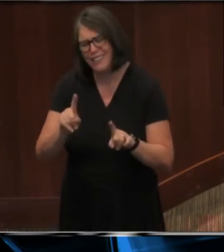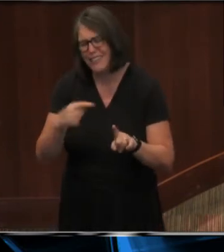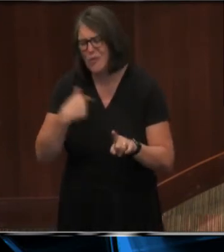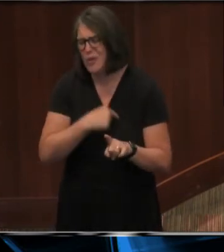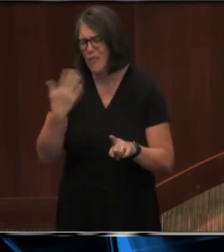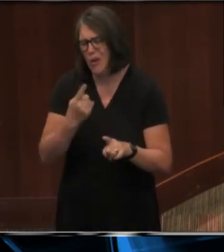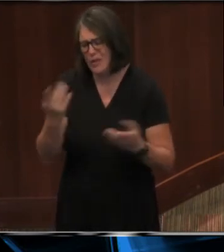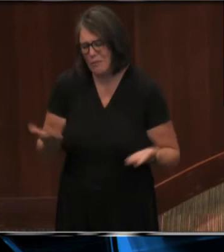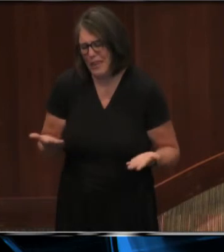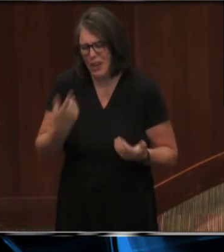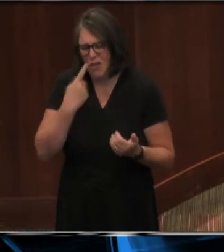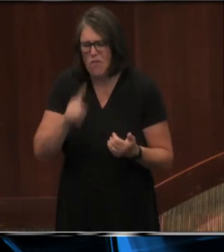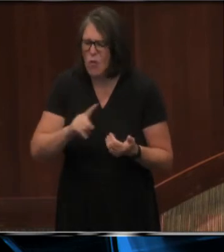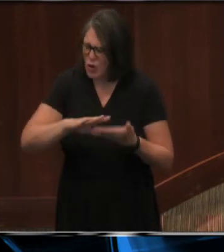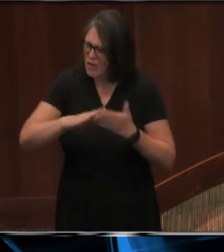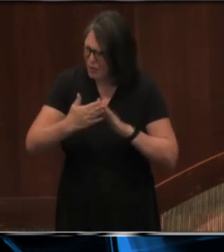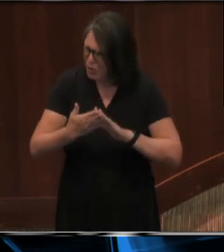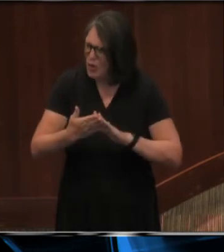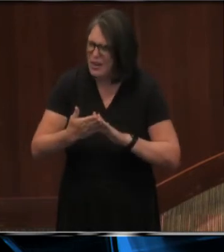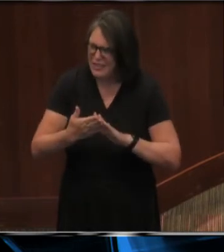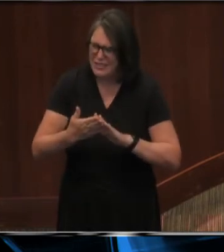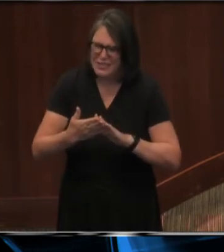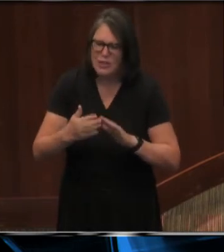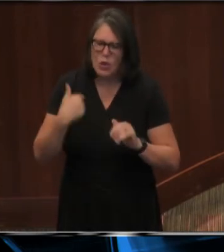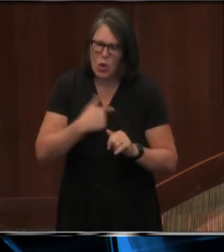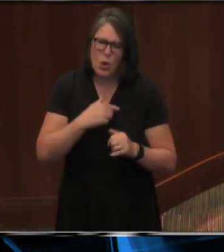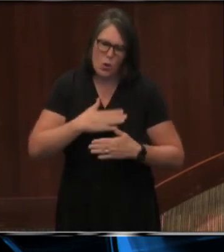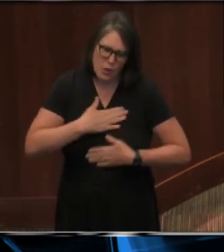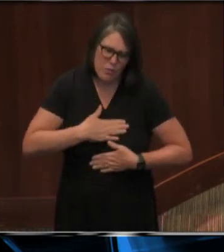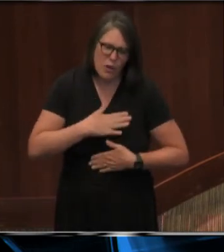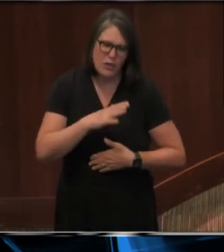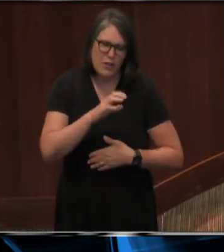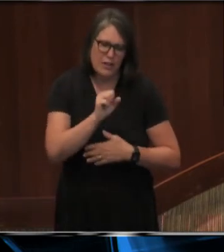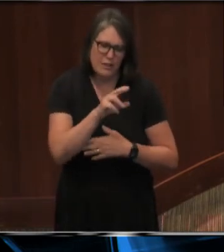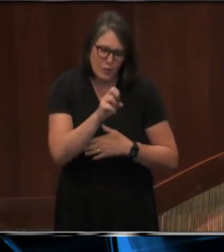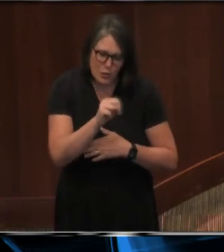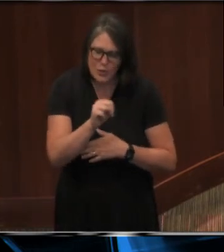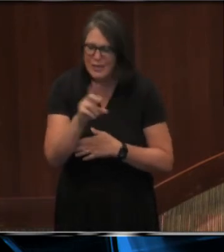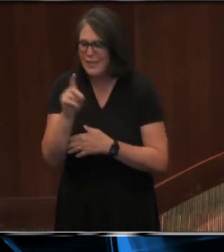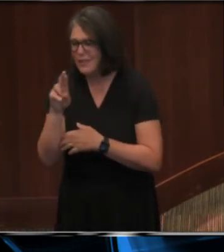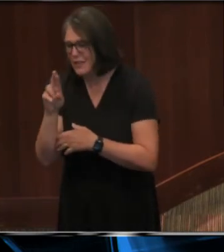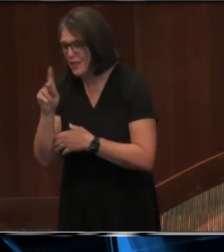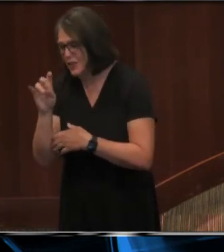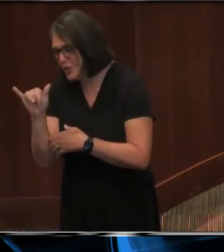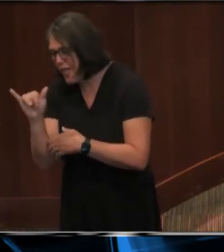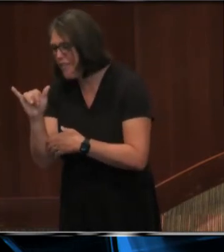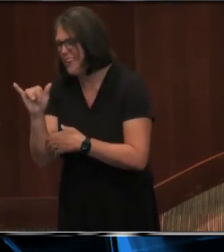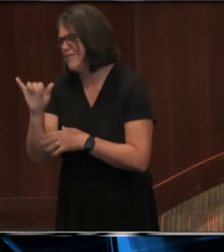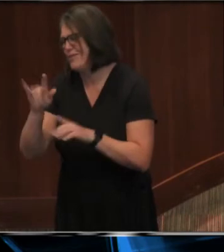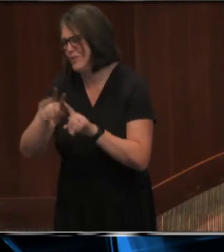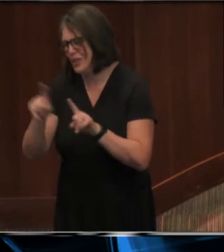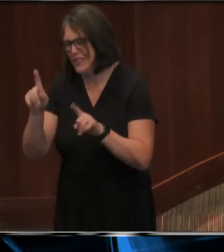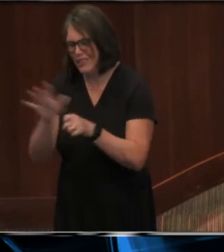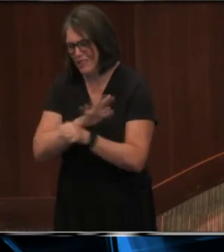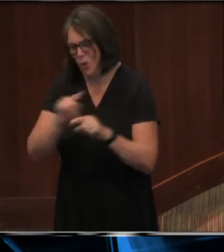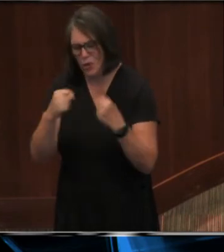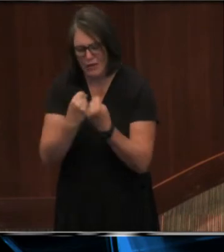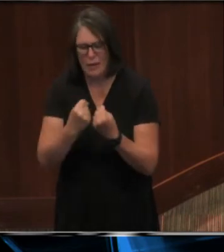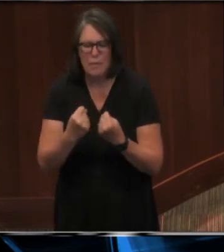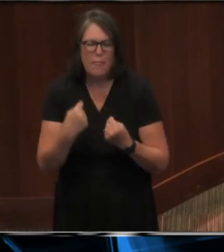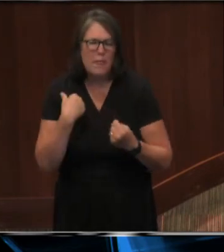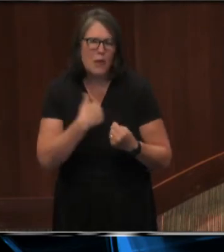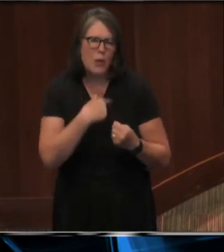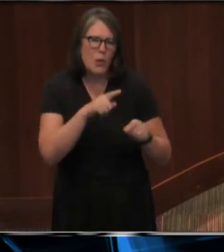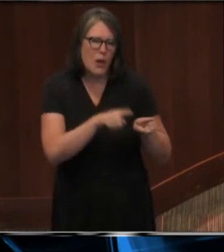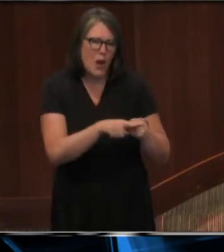we just wanted to, we really appreciate Susan, Dr. Johnson, Dr. Kelly, and the rest of the team. And then